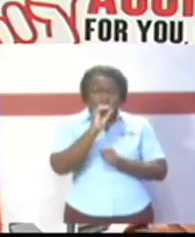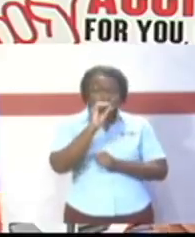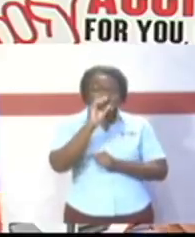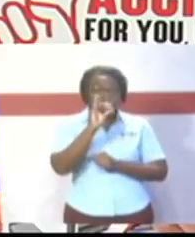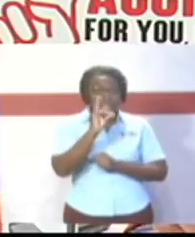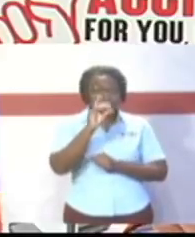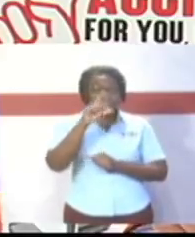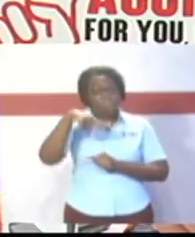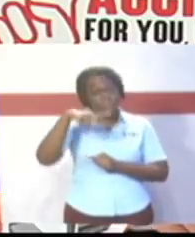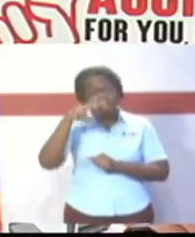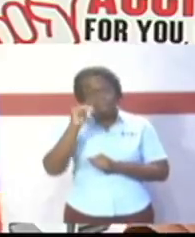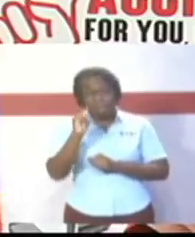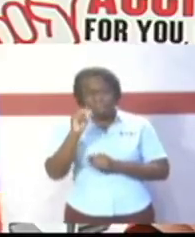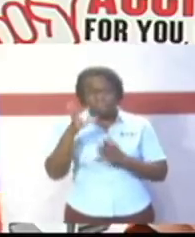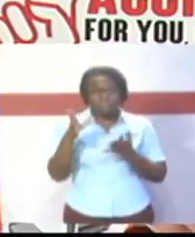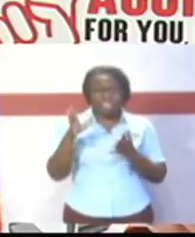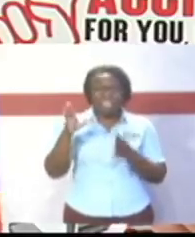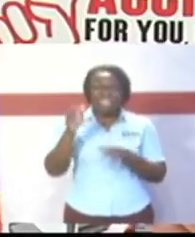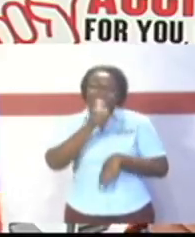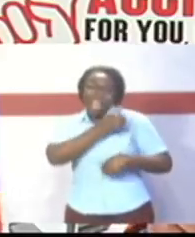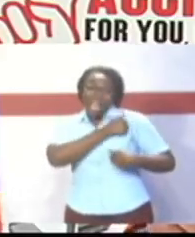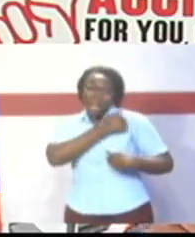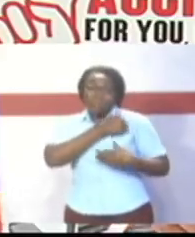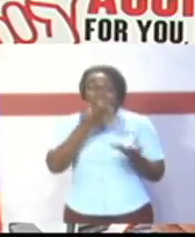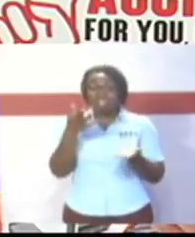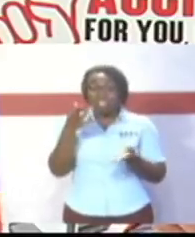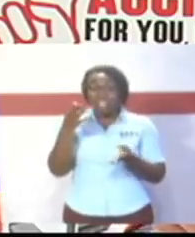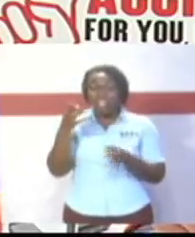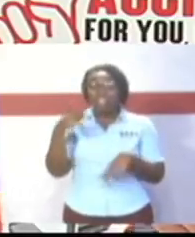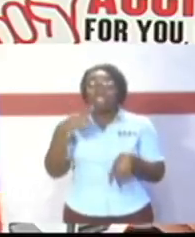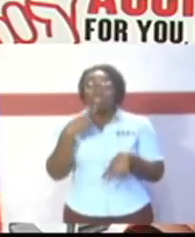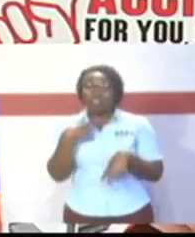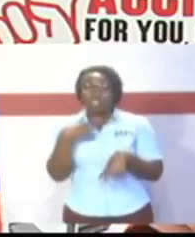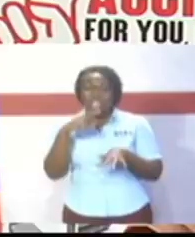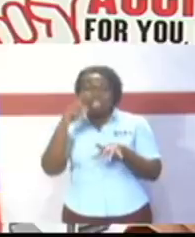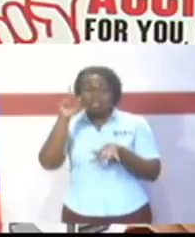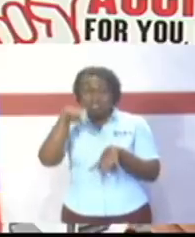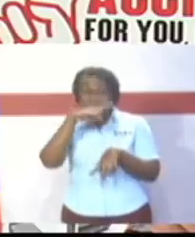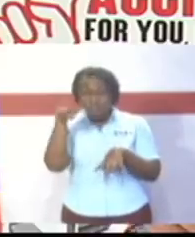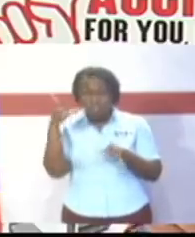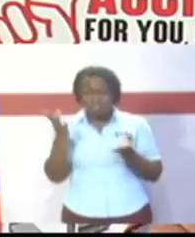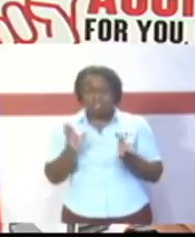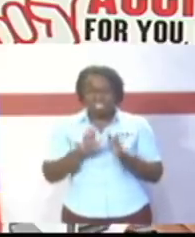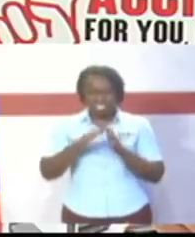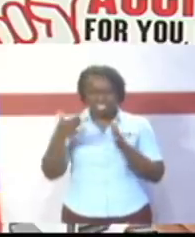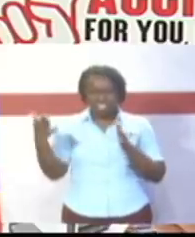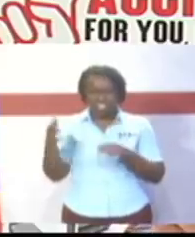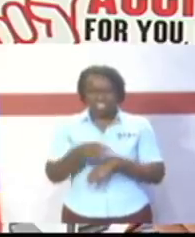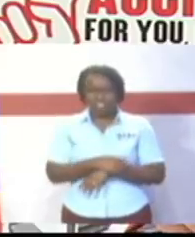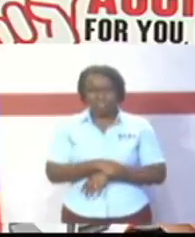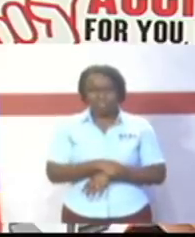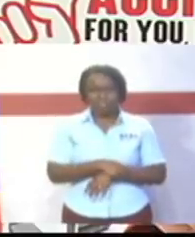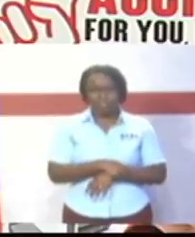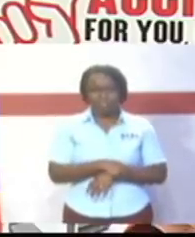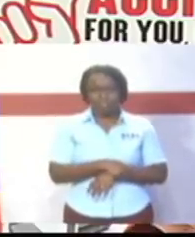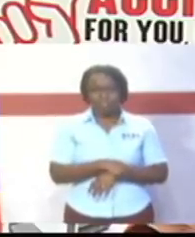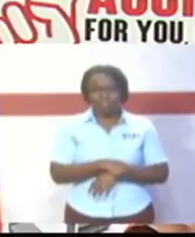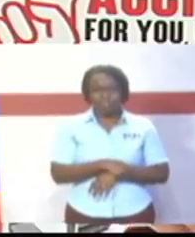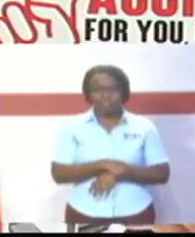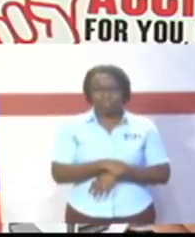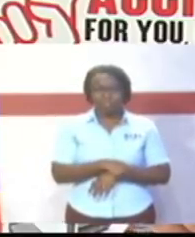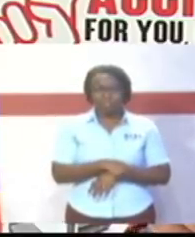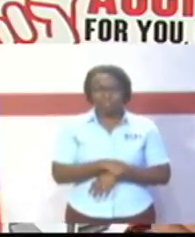the TTPS, Red Cross as a NGO, and so on, to find